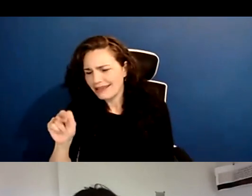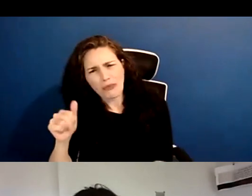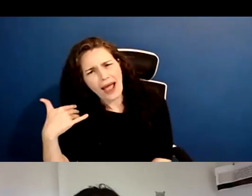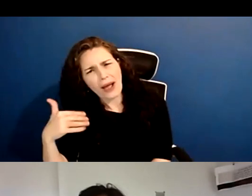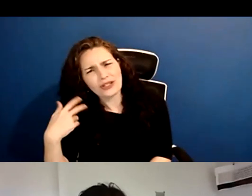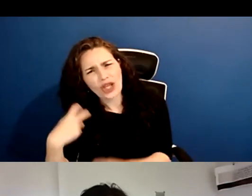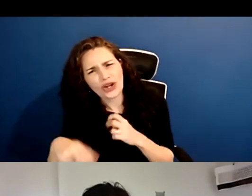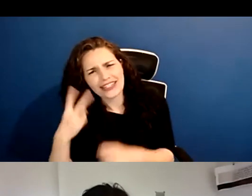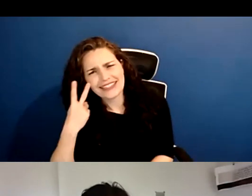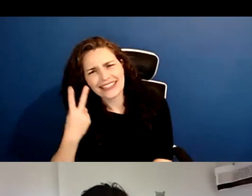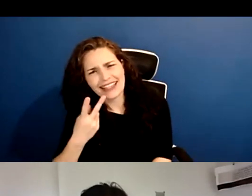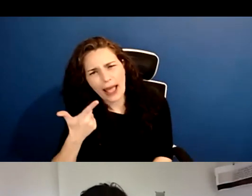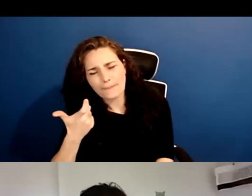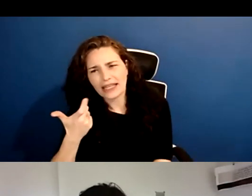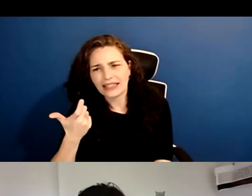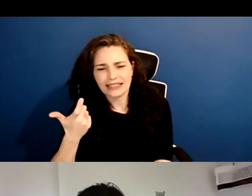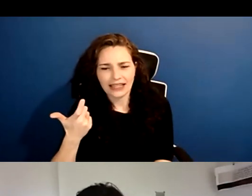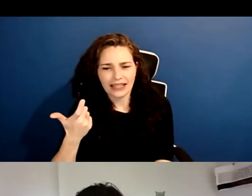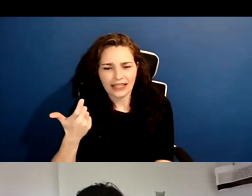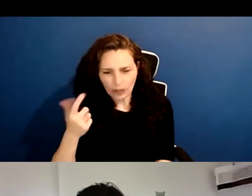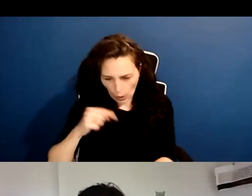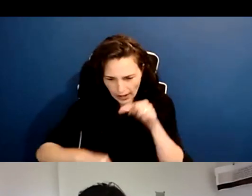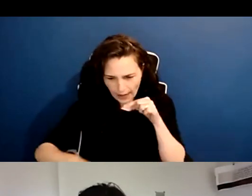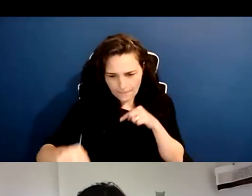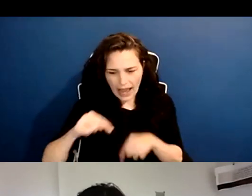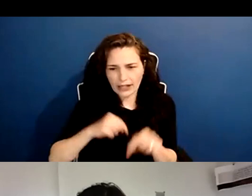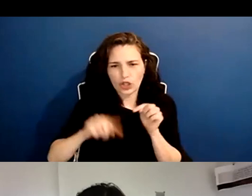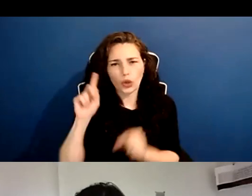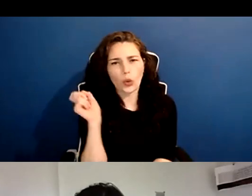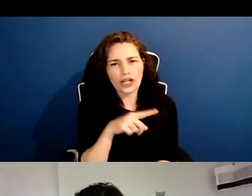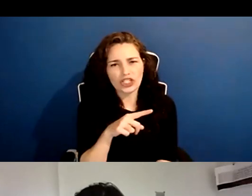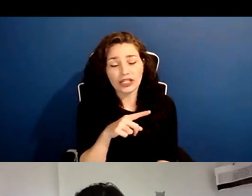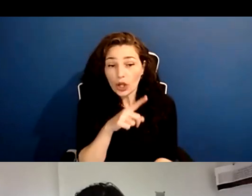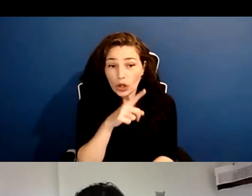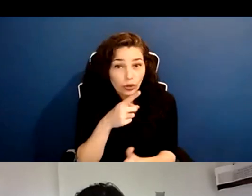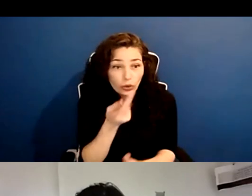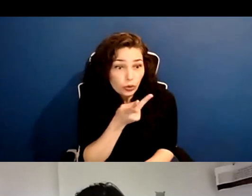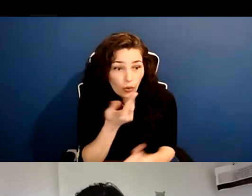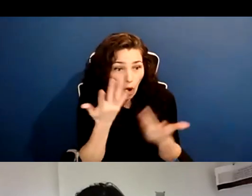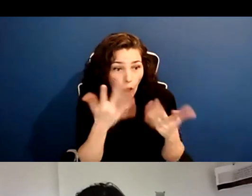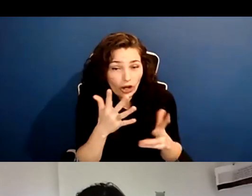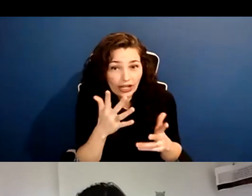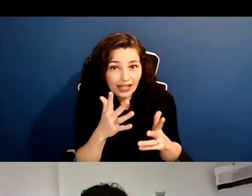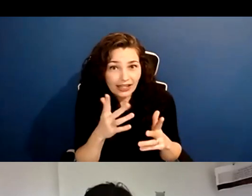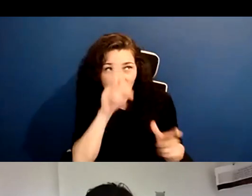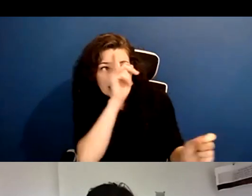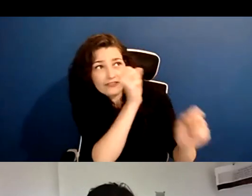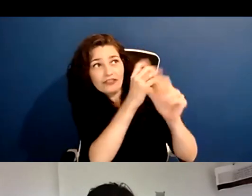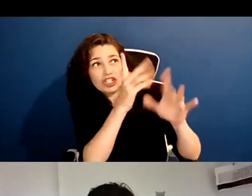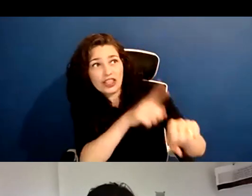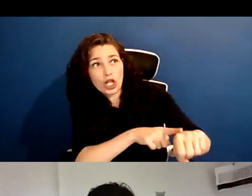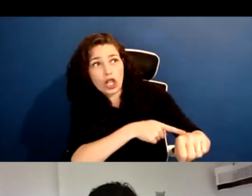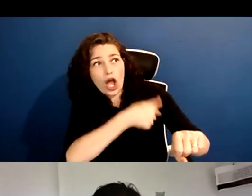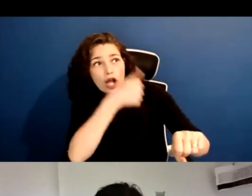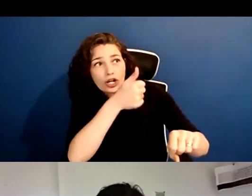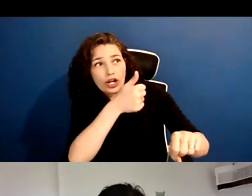sometimes, because I think what the question is going back to is that you already are starting to see that longer, the feature version